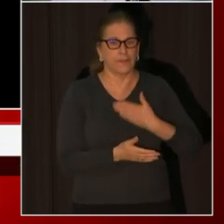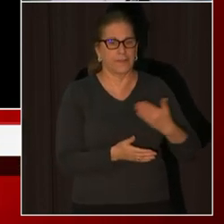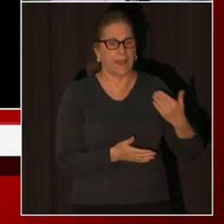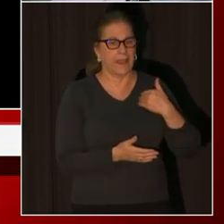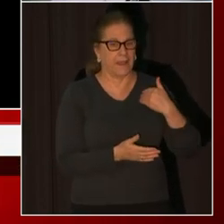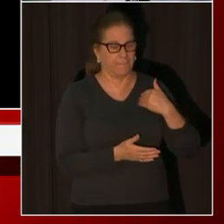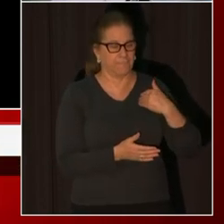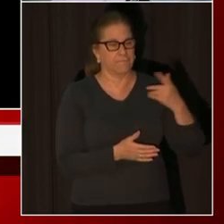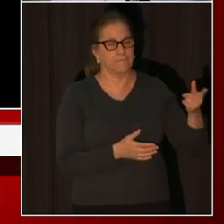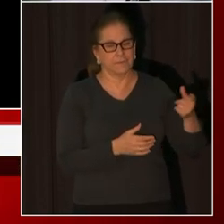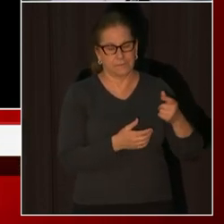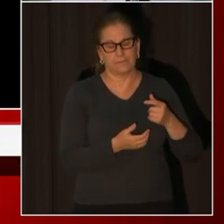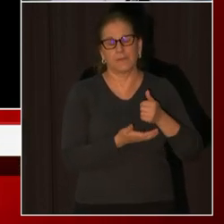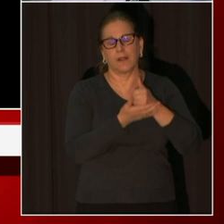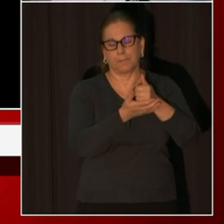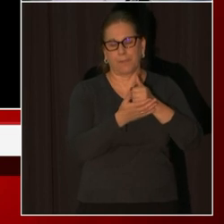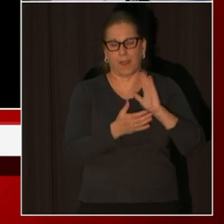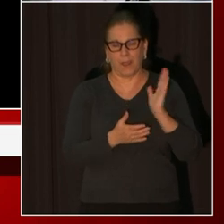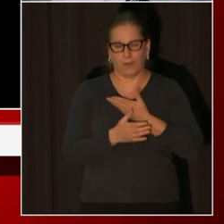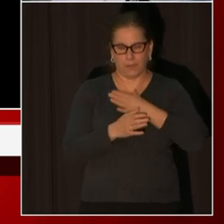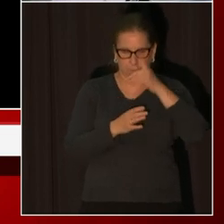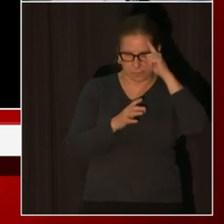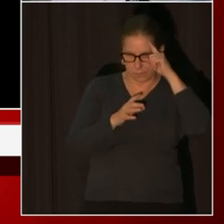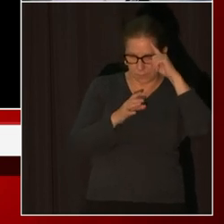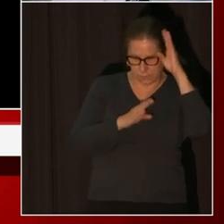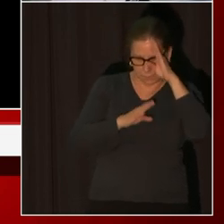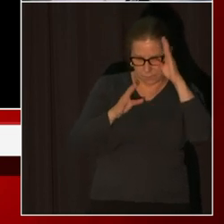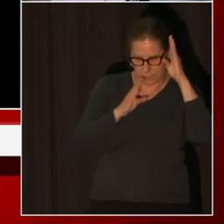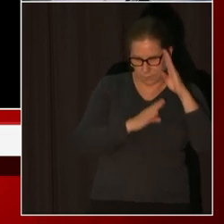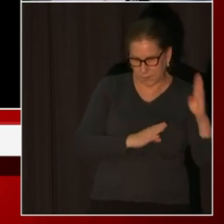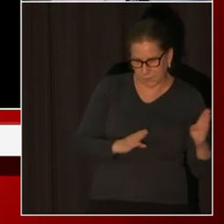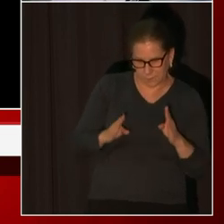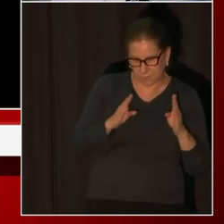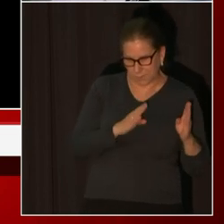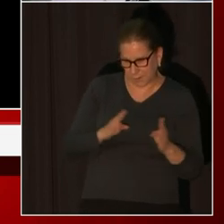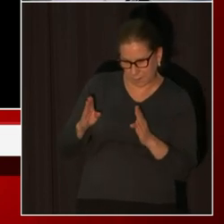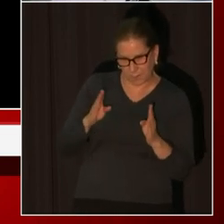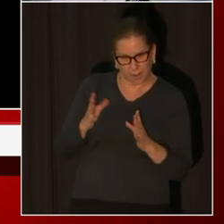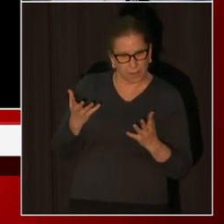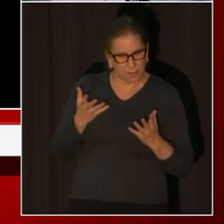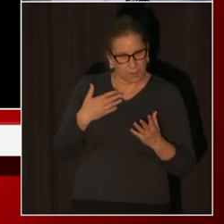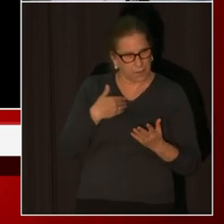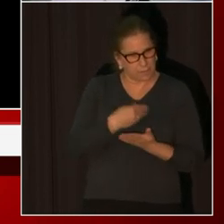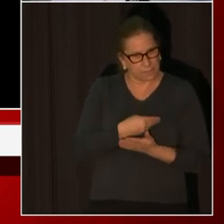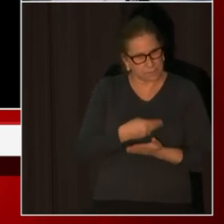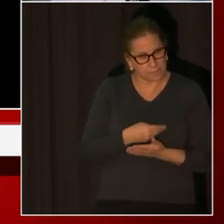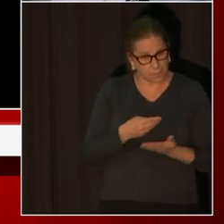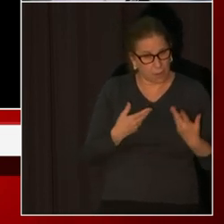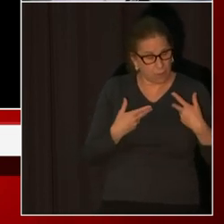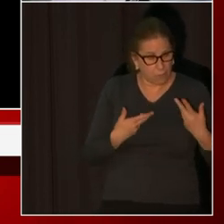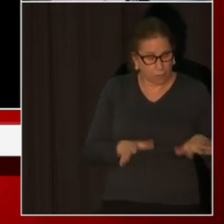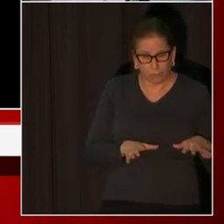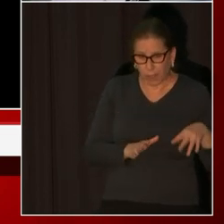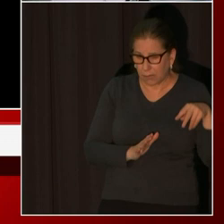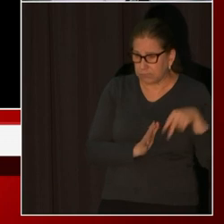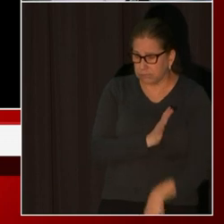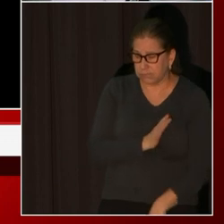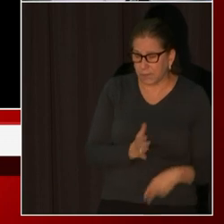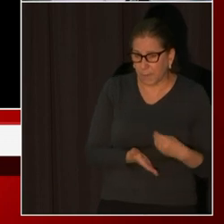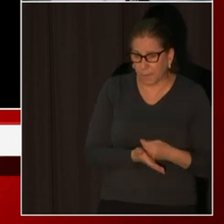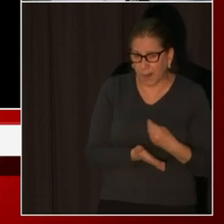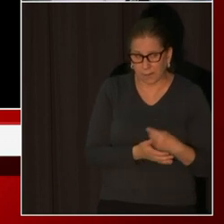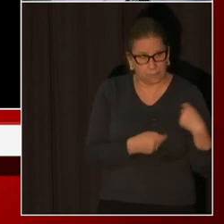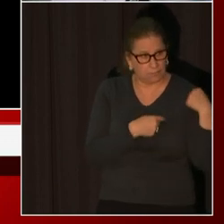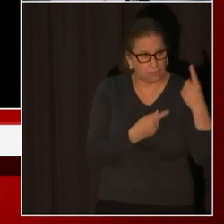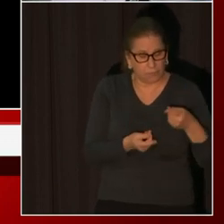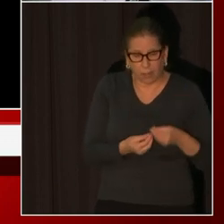budget and put together this budget given the loss of resources that the mayor talked about earlier. So I want to spend just a moment